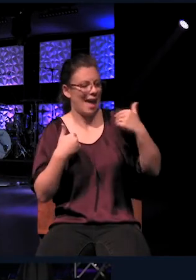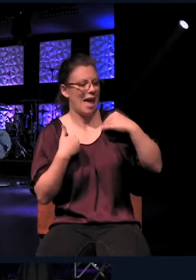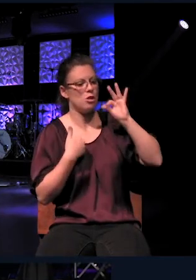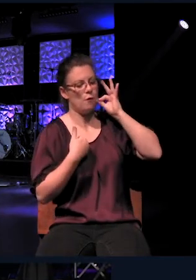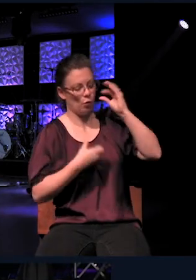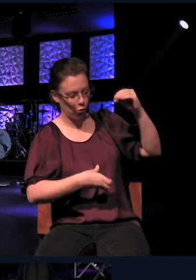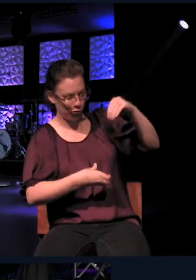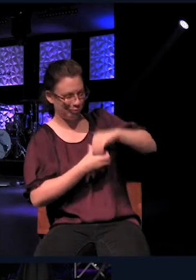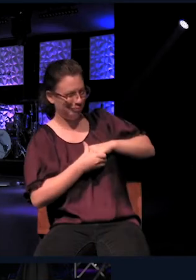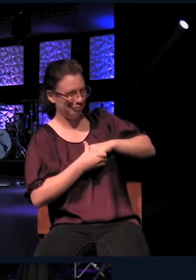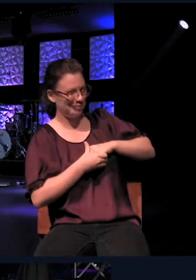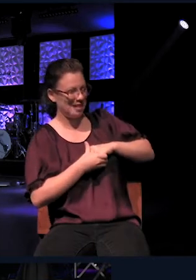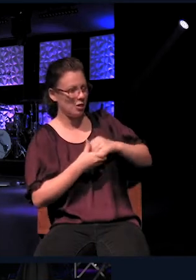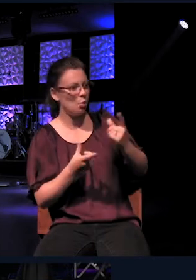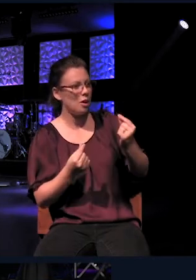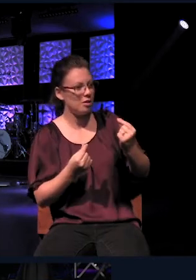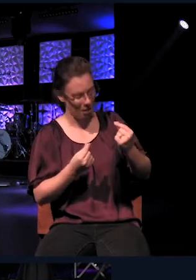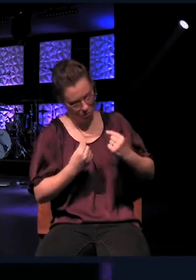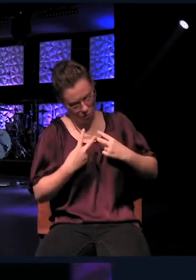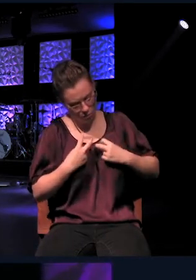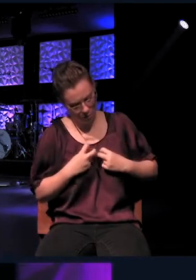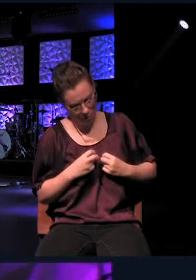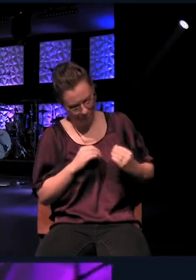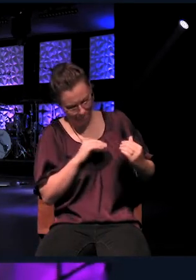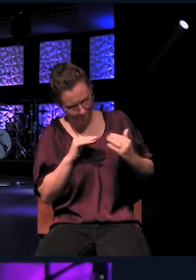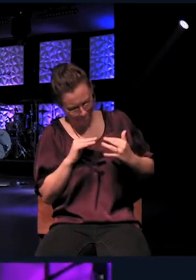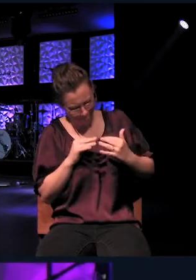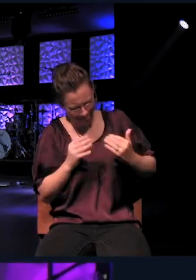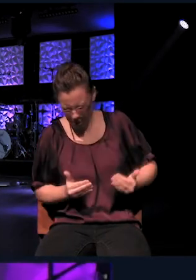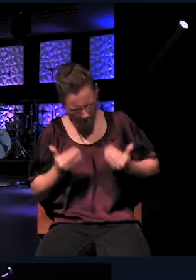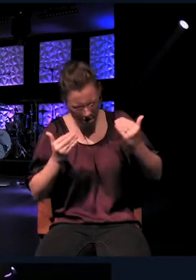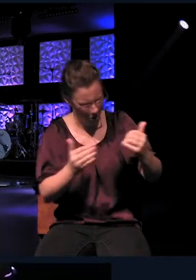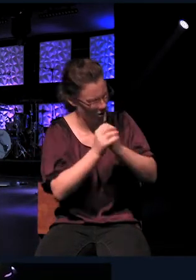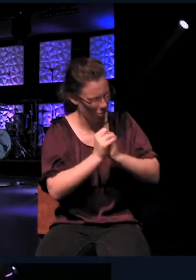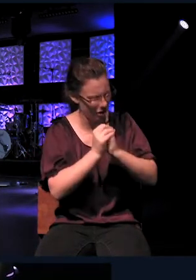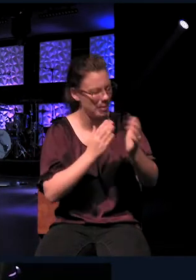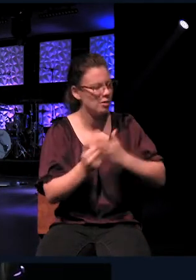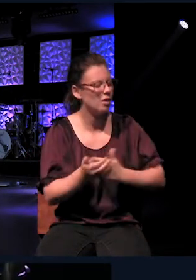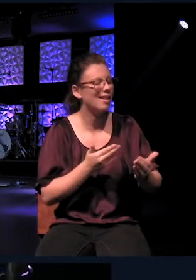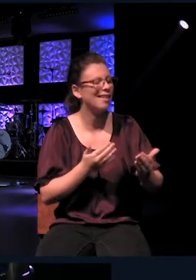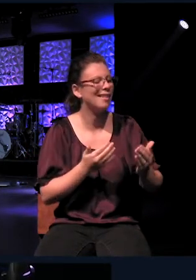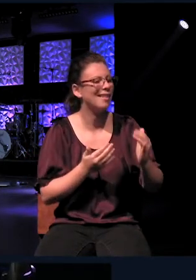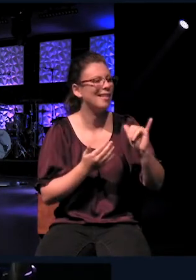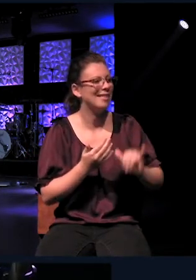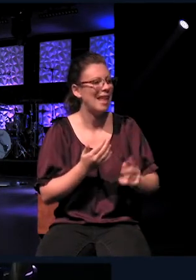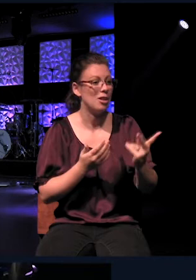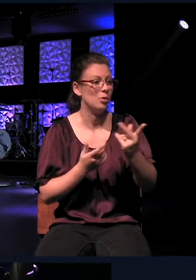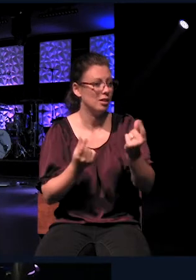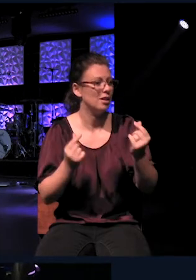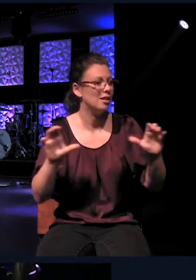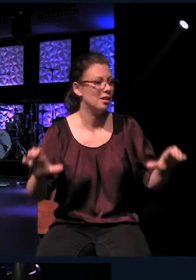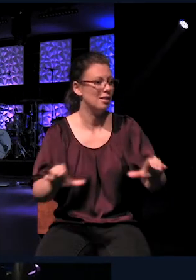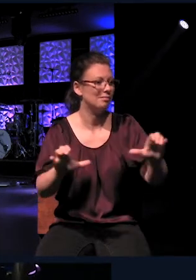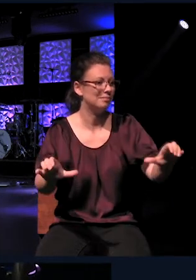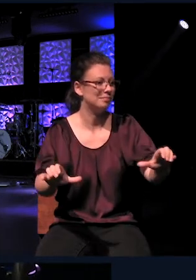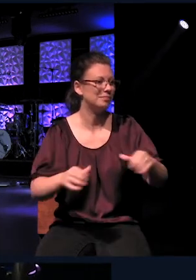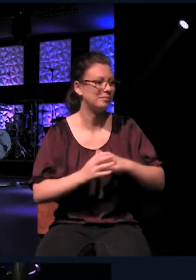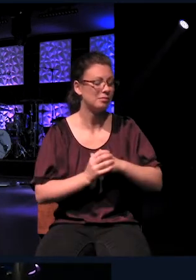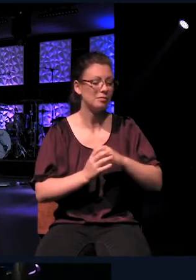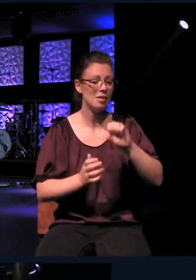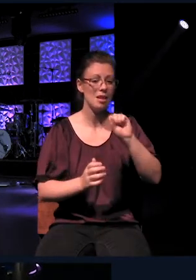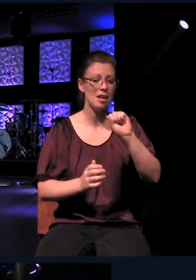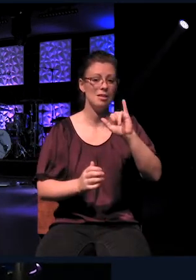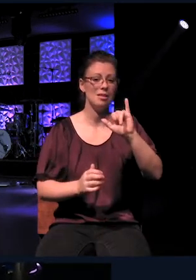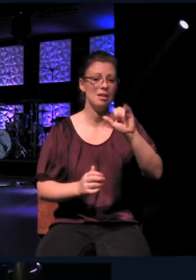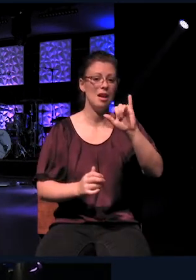On the other hand, I could probably see this situation looking like this if they defaulted to jerk. Probably Silas saying, Paul, this is all